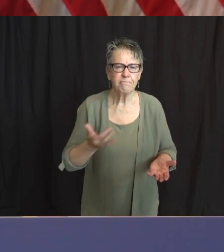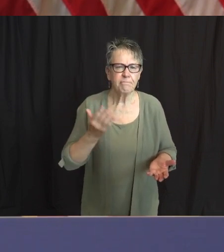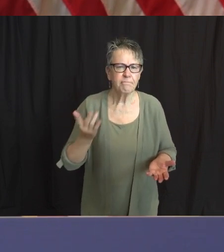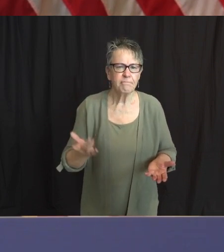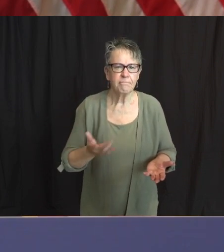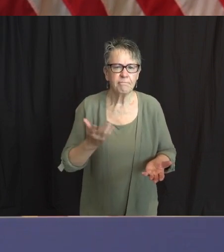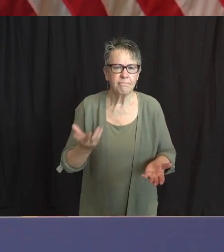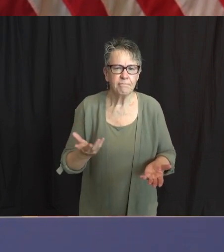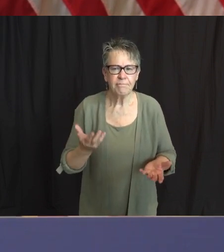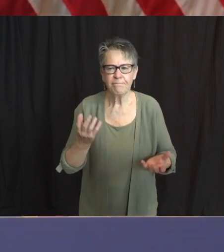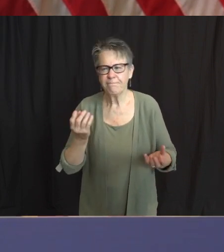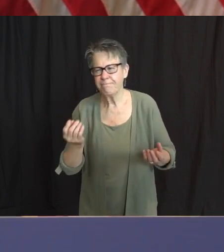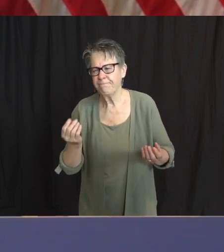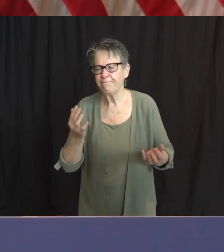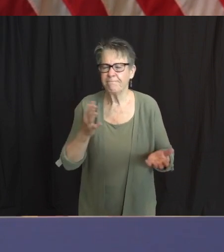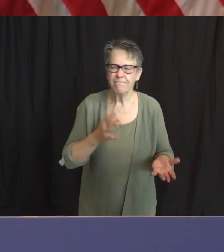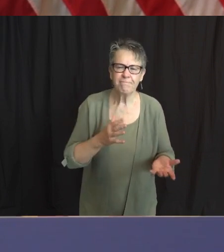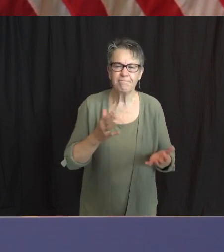basic